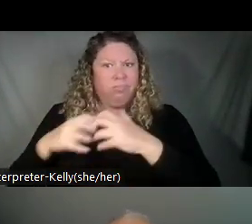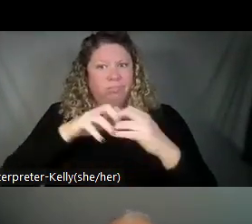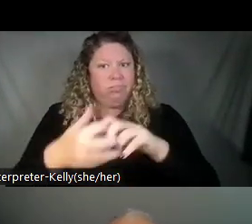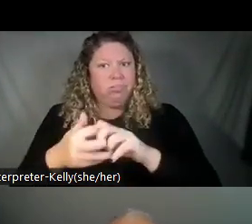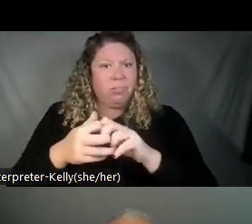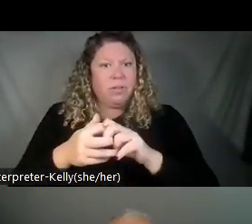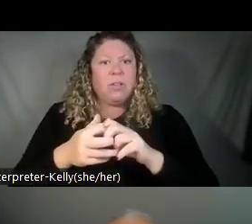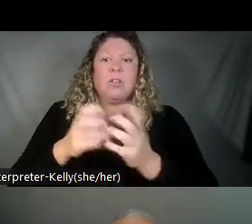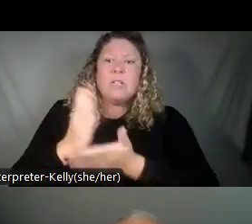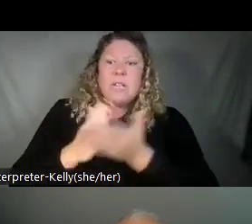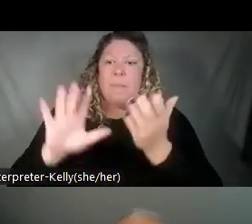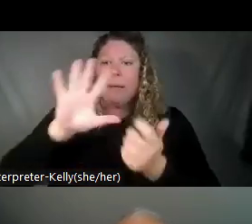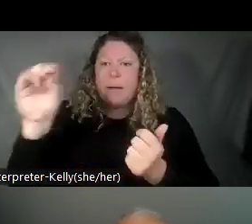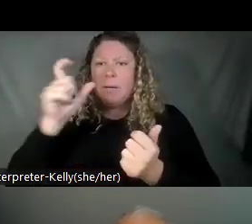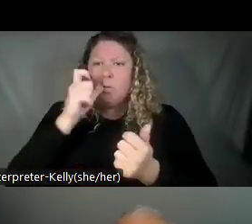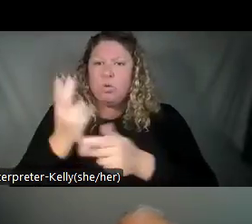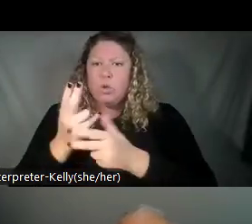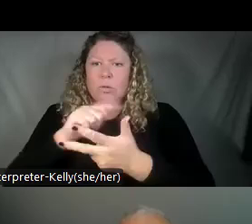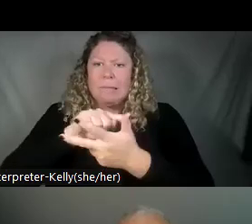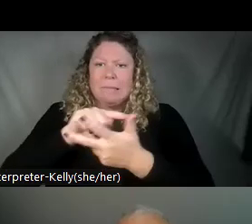that kind of merge agile